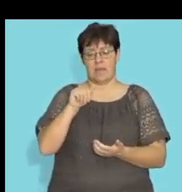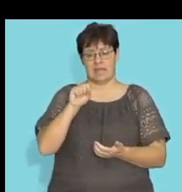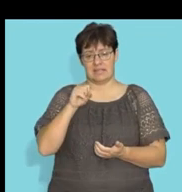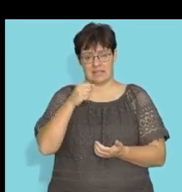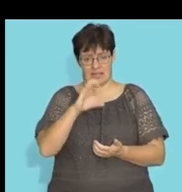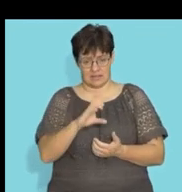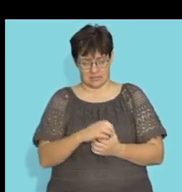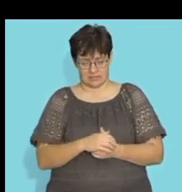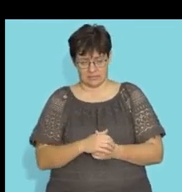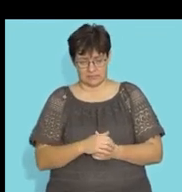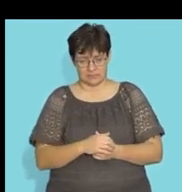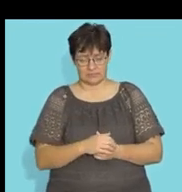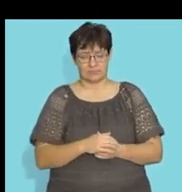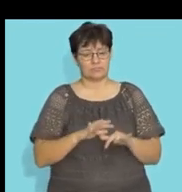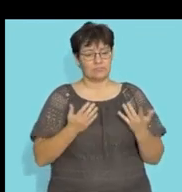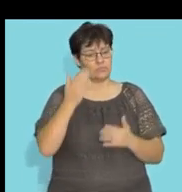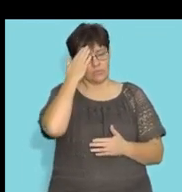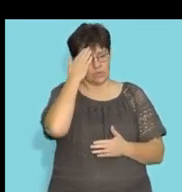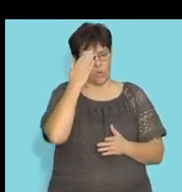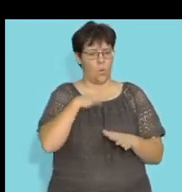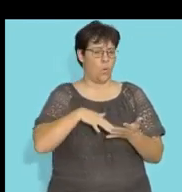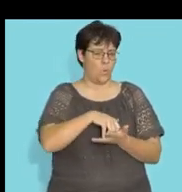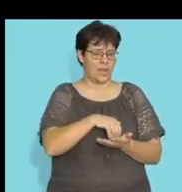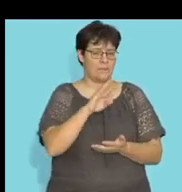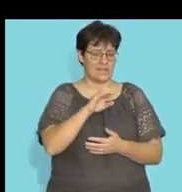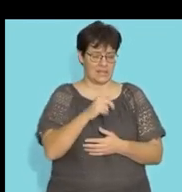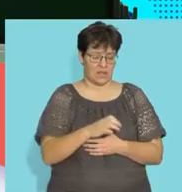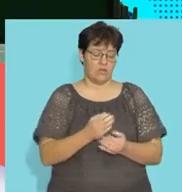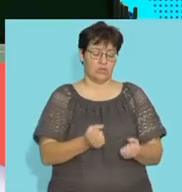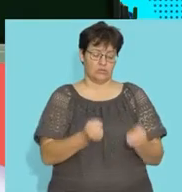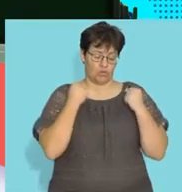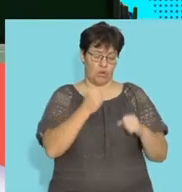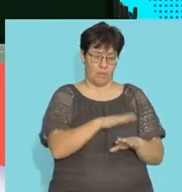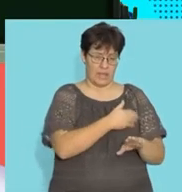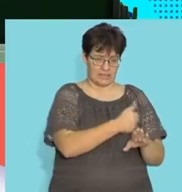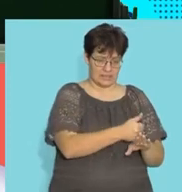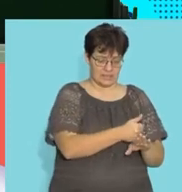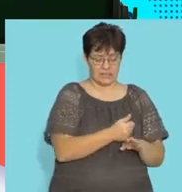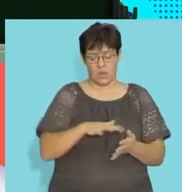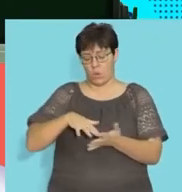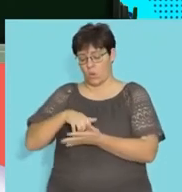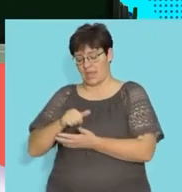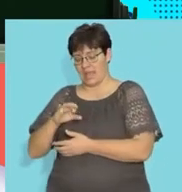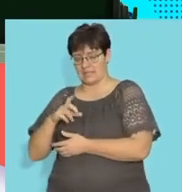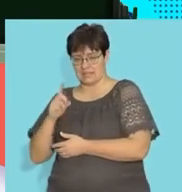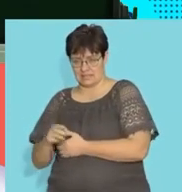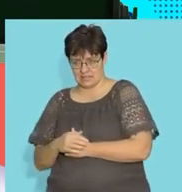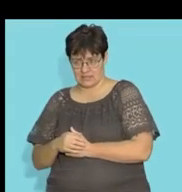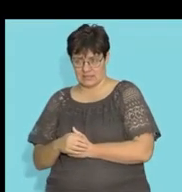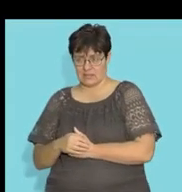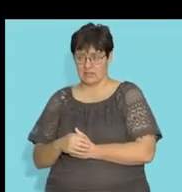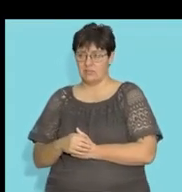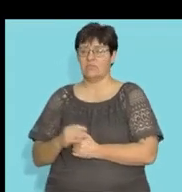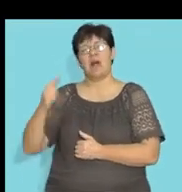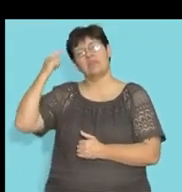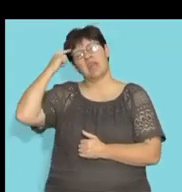weak basic. How do we know it's weak basic? We have a strong base and a weak acid. So I